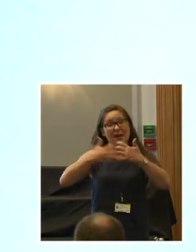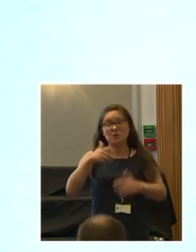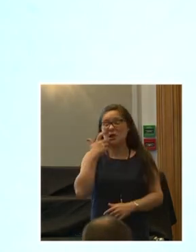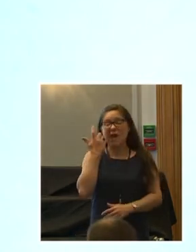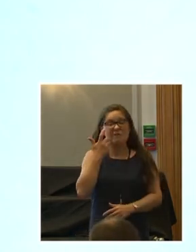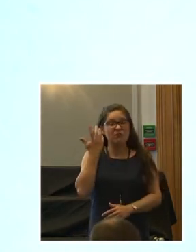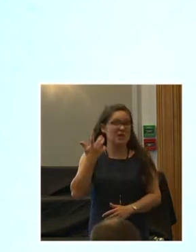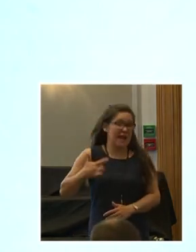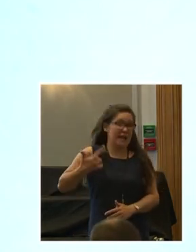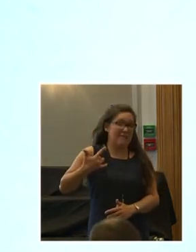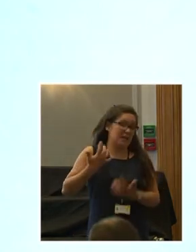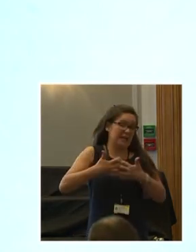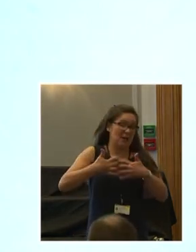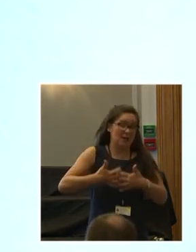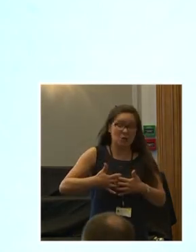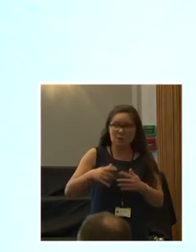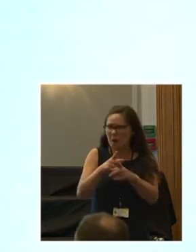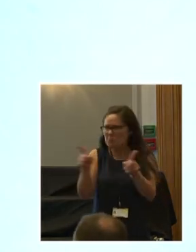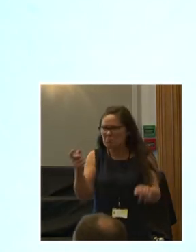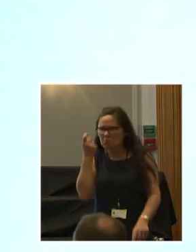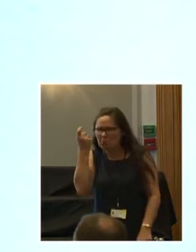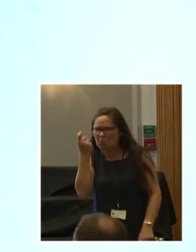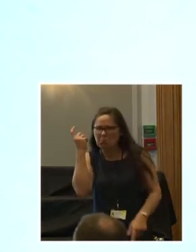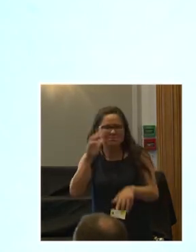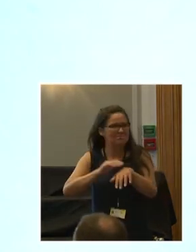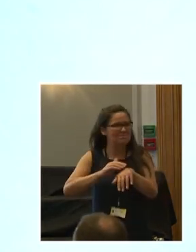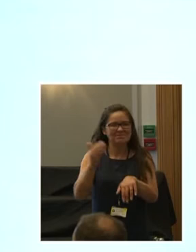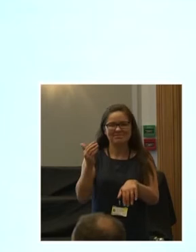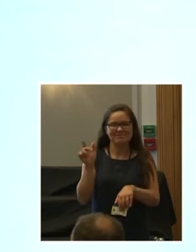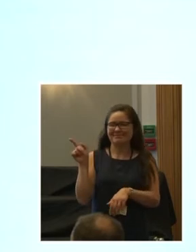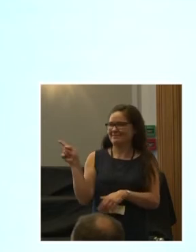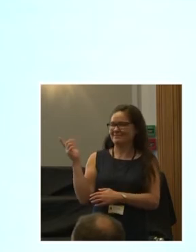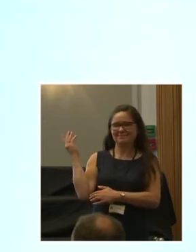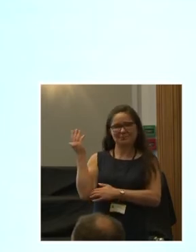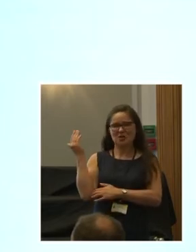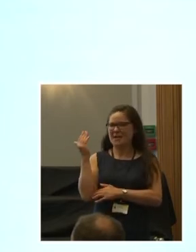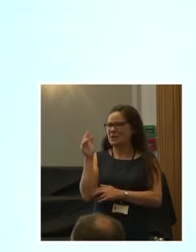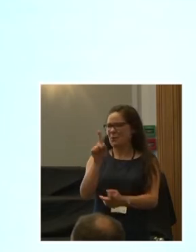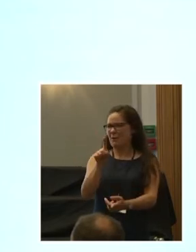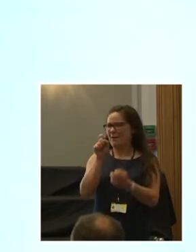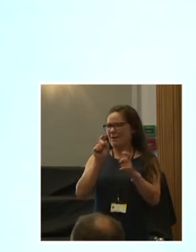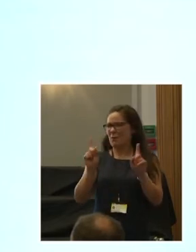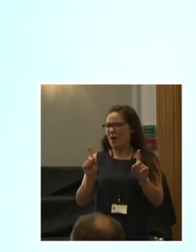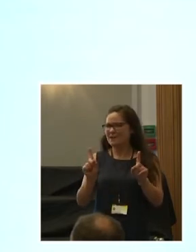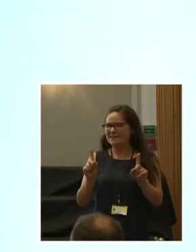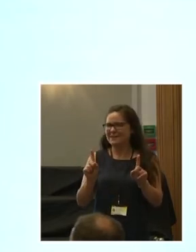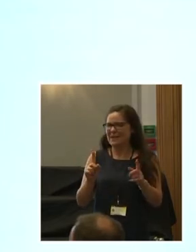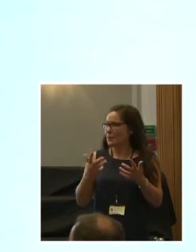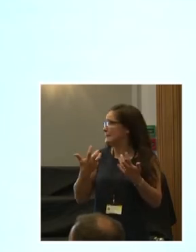So no matter your thoughts on technology, and you'll see what we mean when we come to do this session, because the technology is not working for us